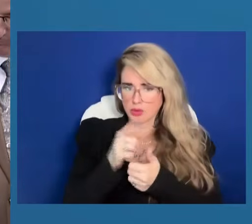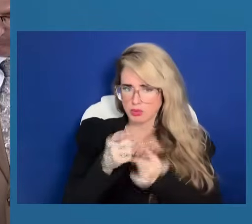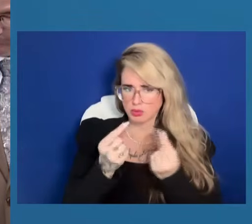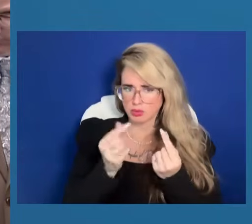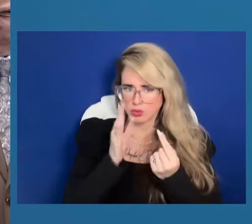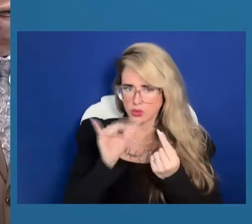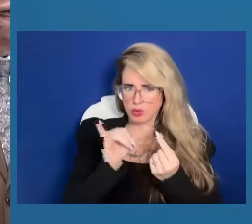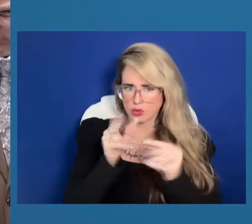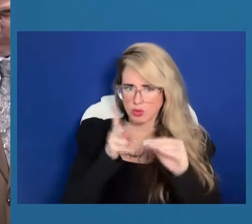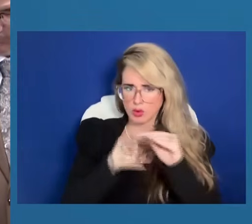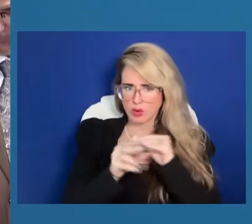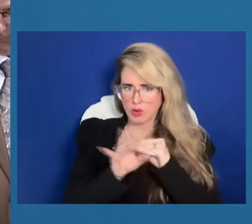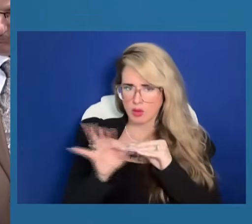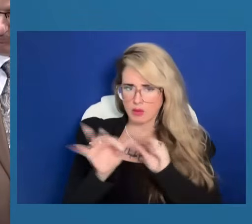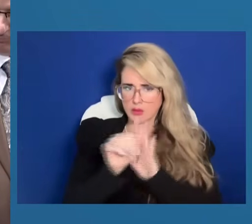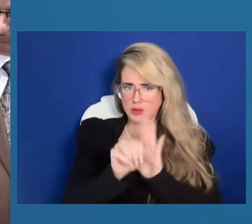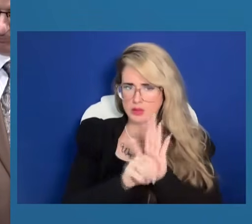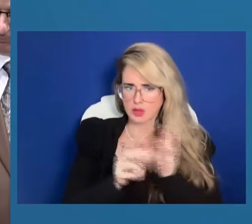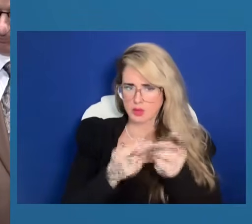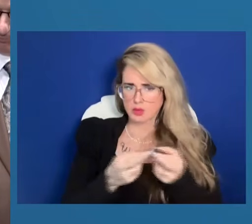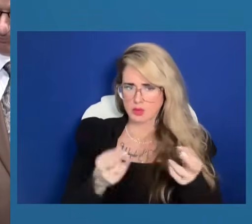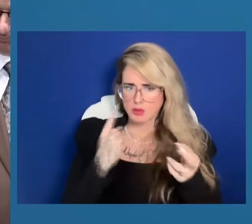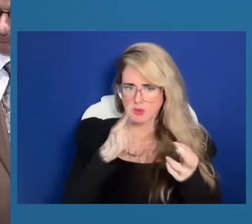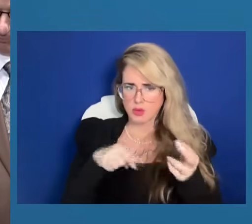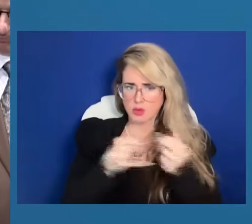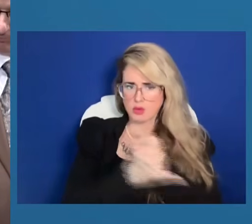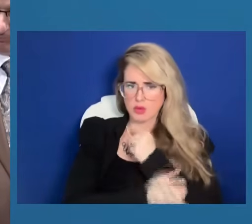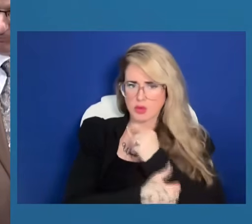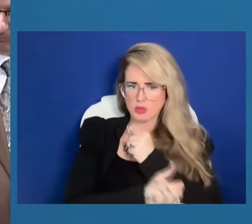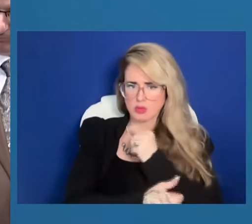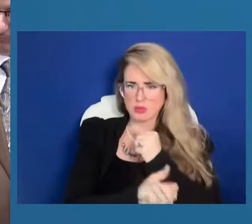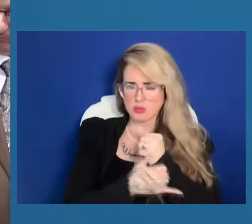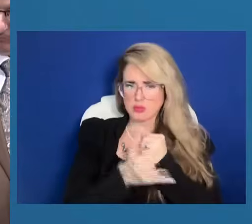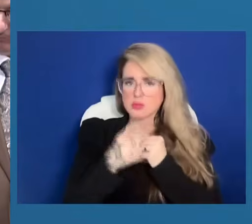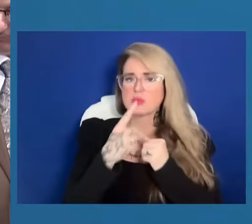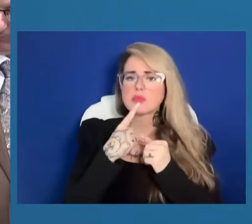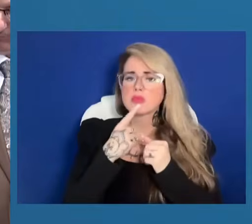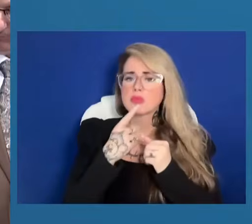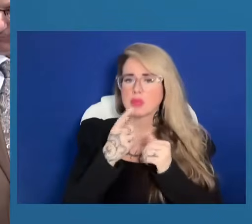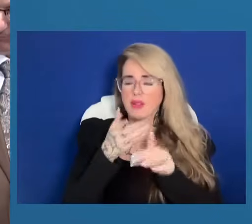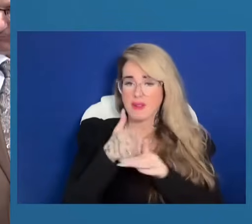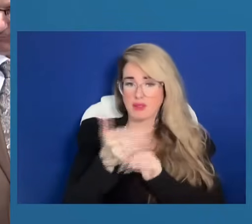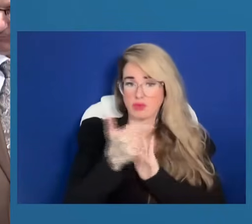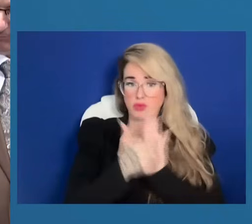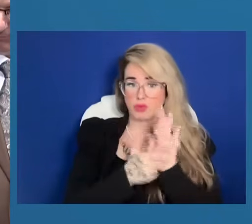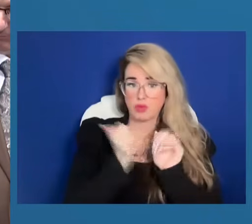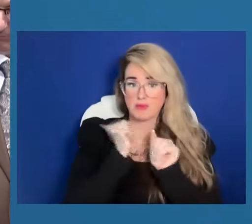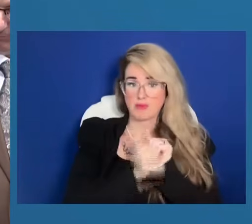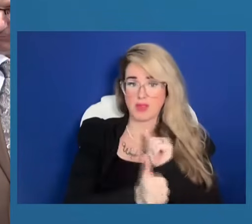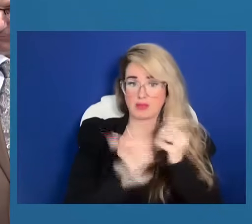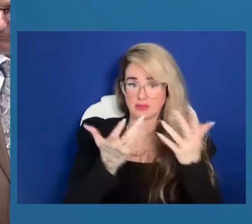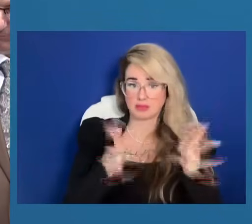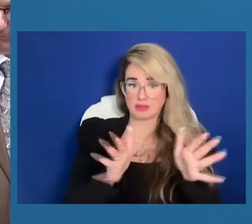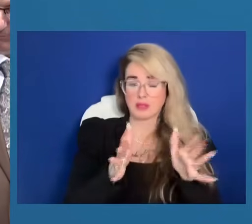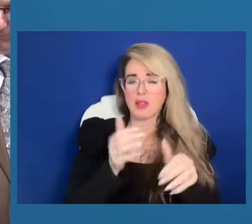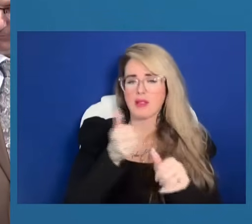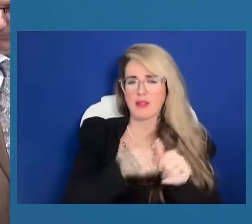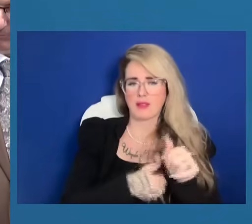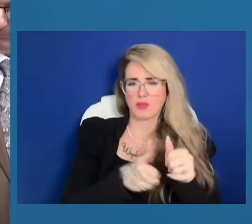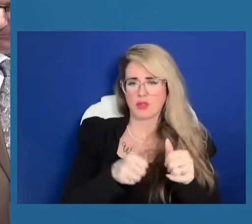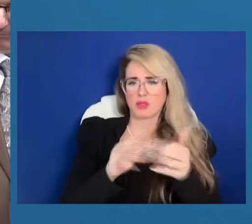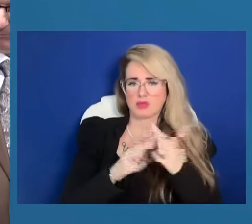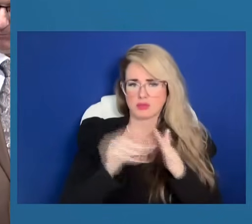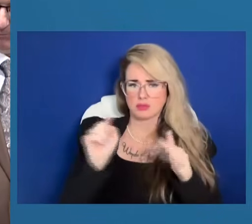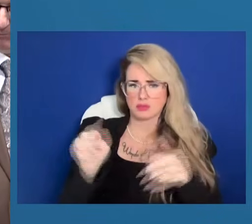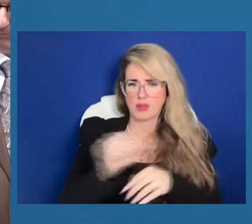cut off state resources in these counties? And I have a follow-up. Once a law is passed every municipality is required to